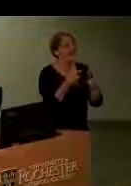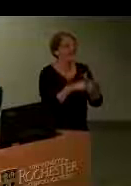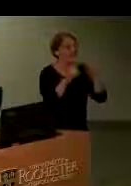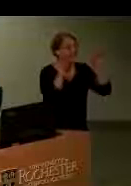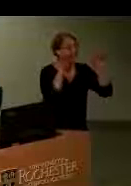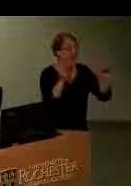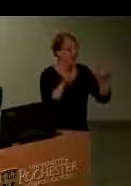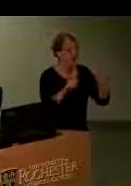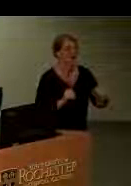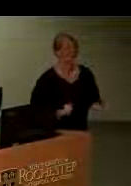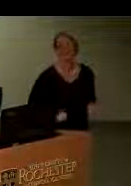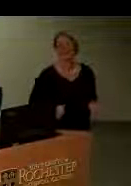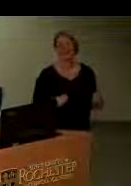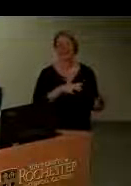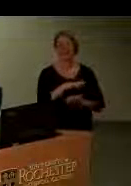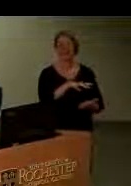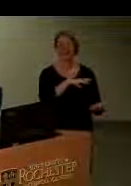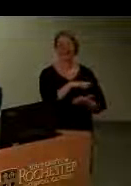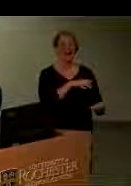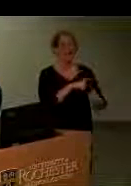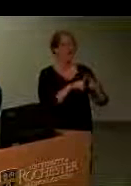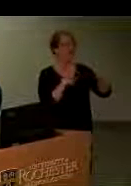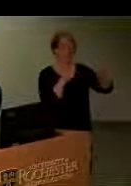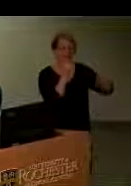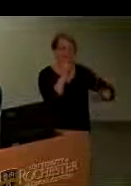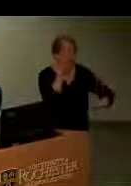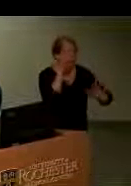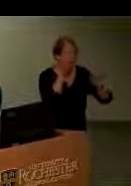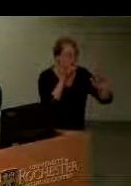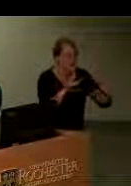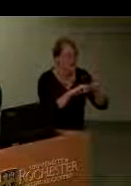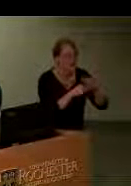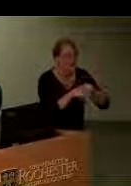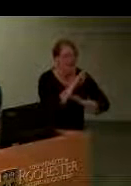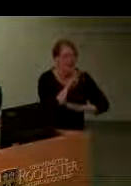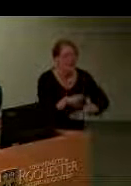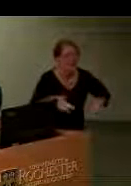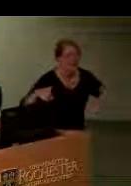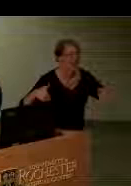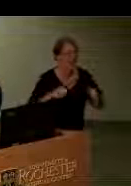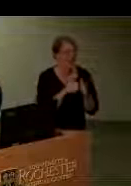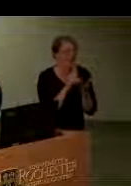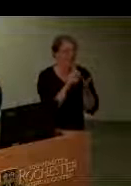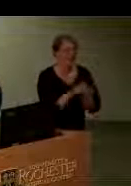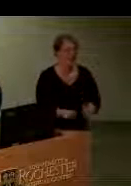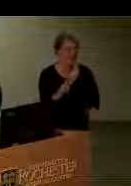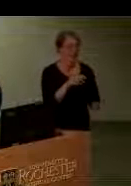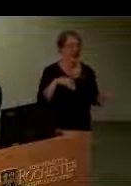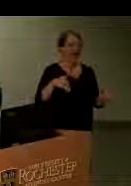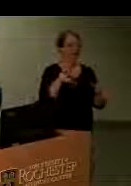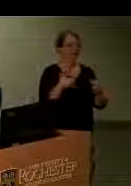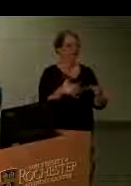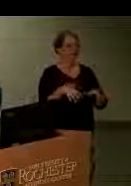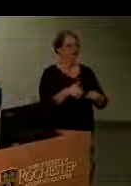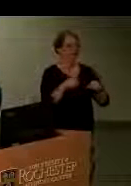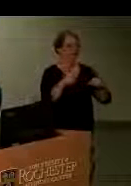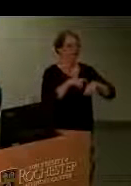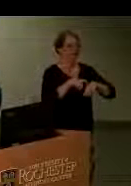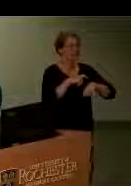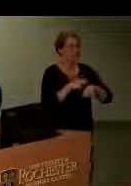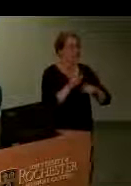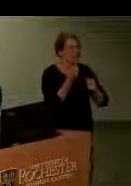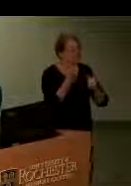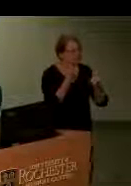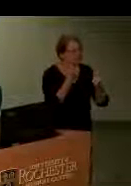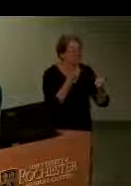But I didn't understand what snow meant in Rochester with that trip. It took me quite a while to understand